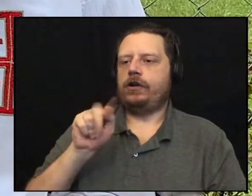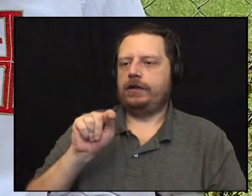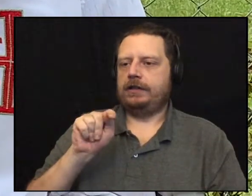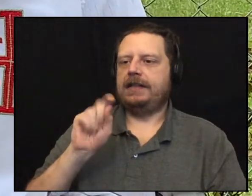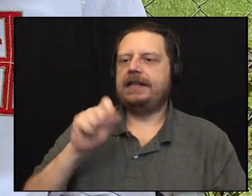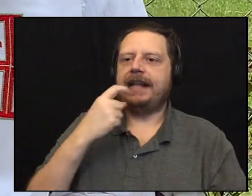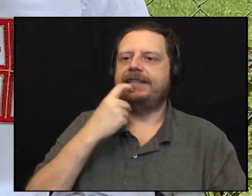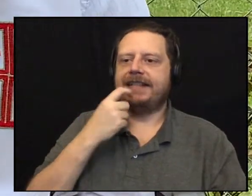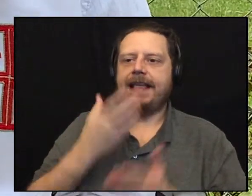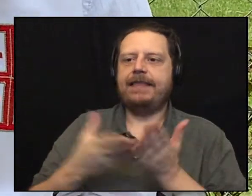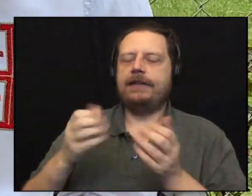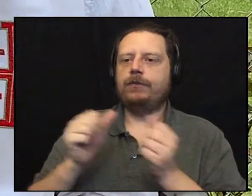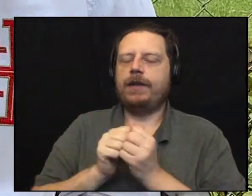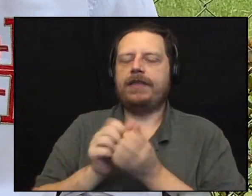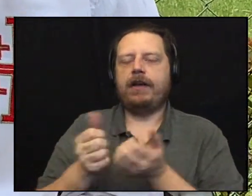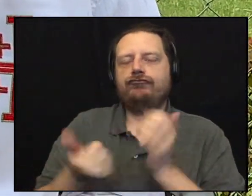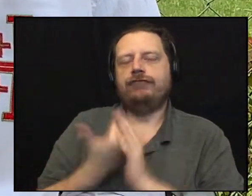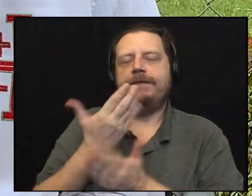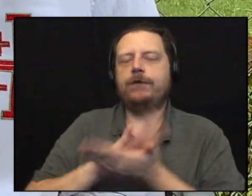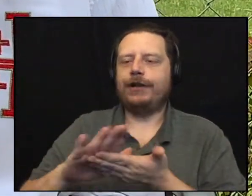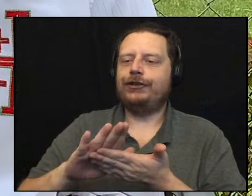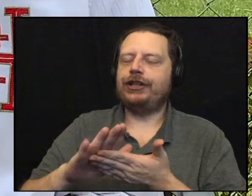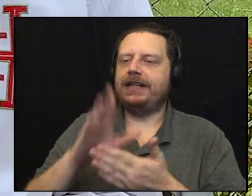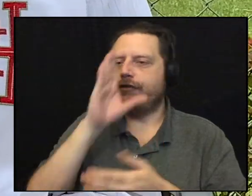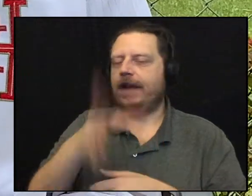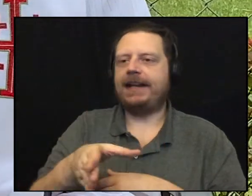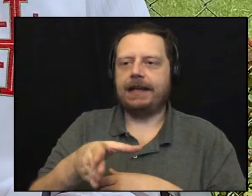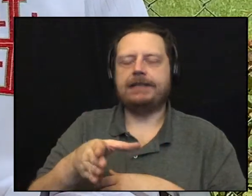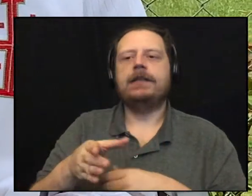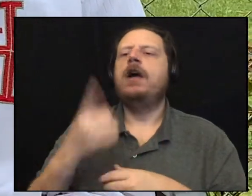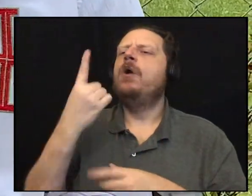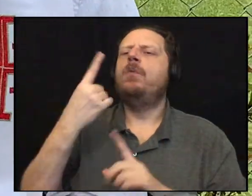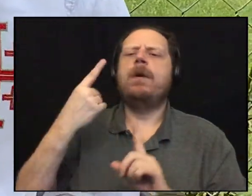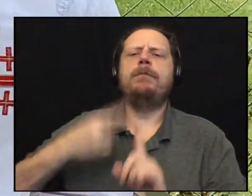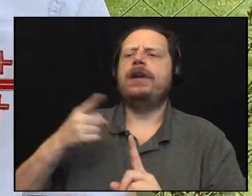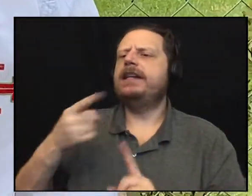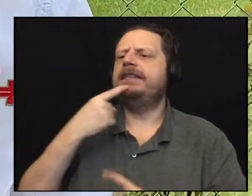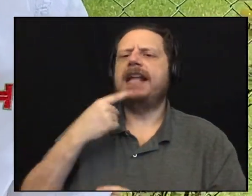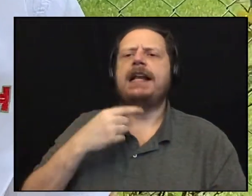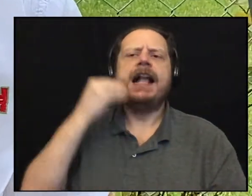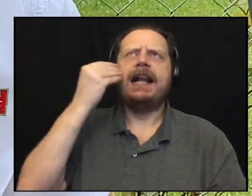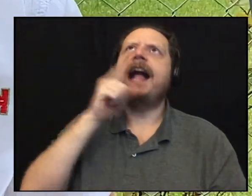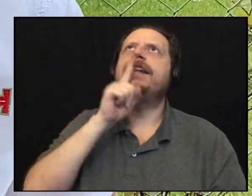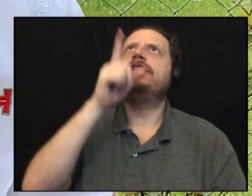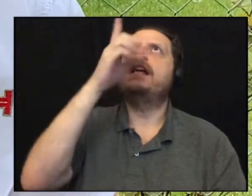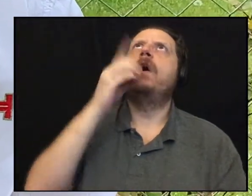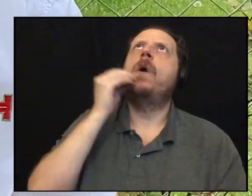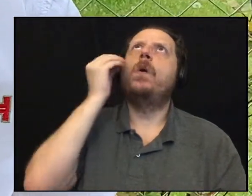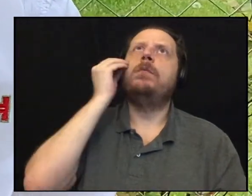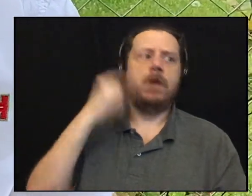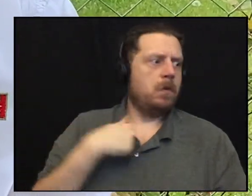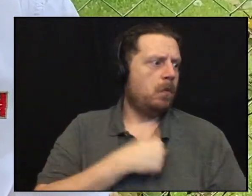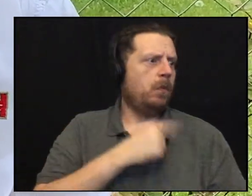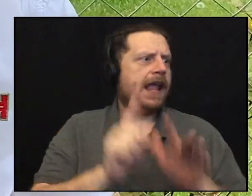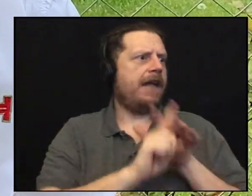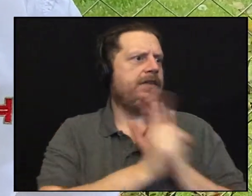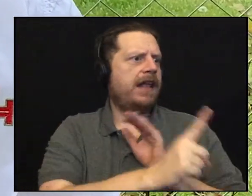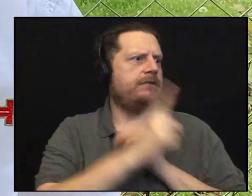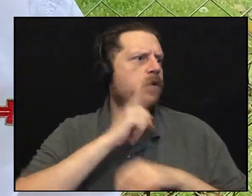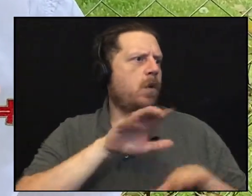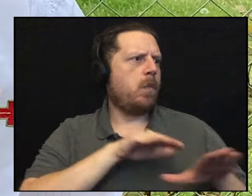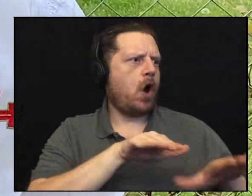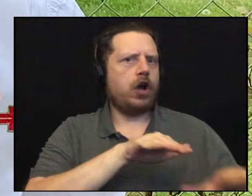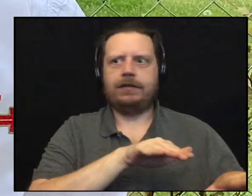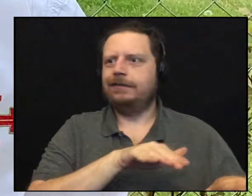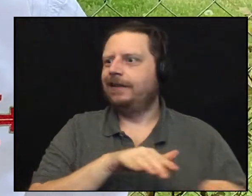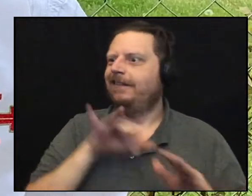a refreshing directness. At one point he said, God is at home. Is it we? It's we who've gone out for a walk. I mean, how